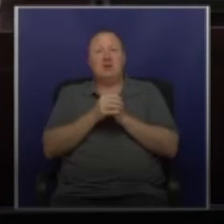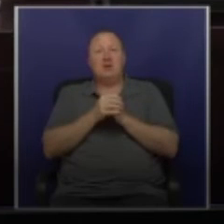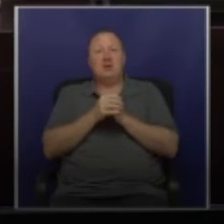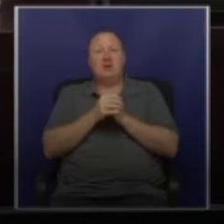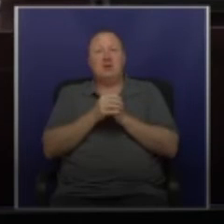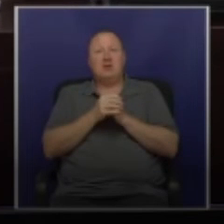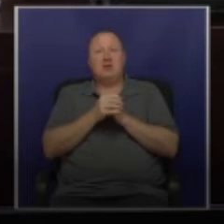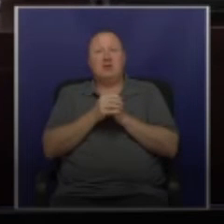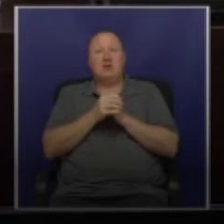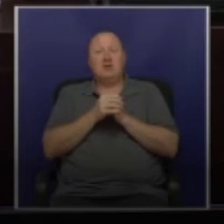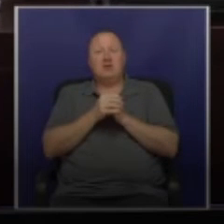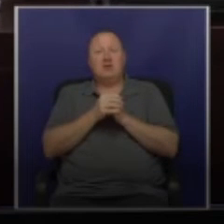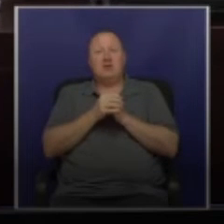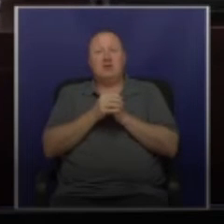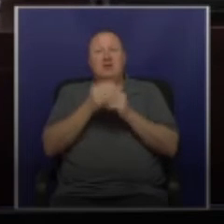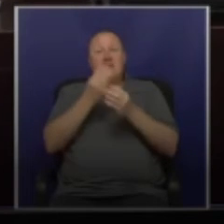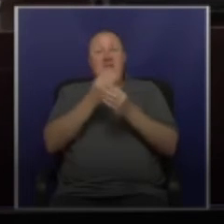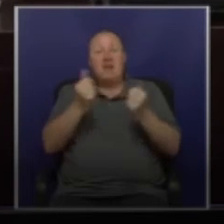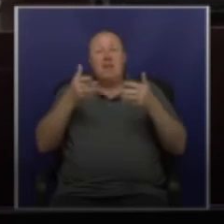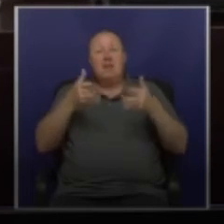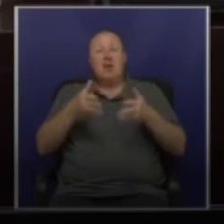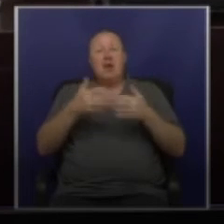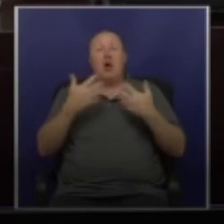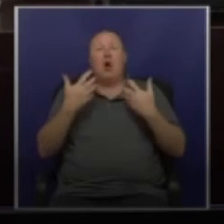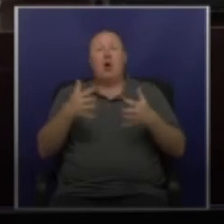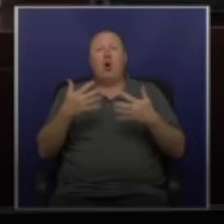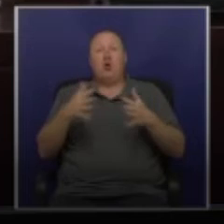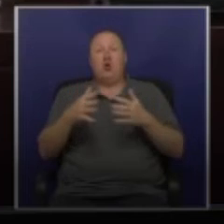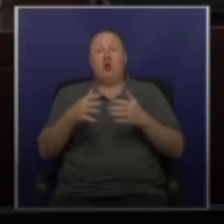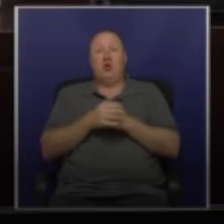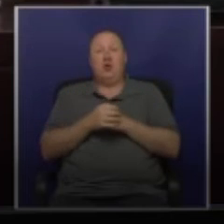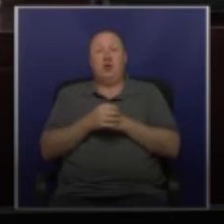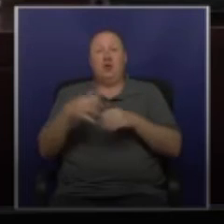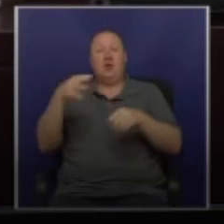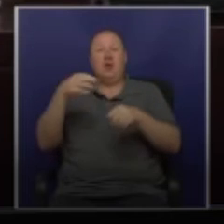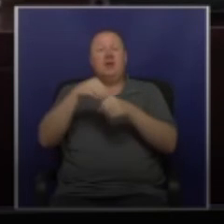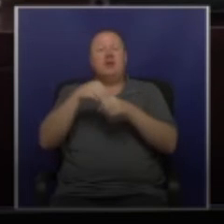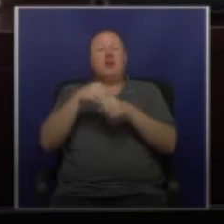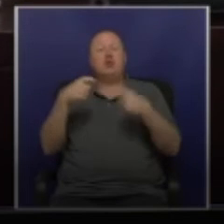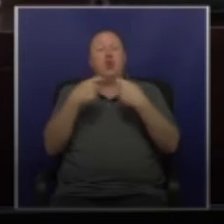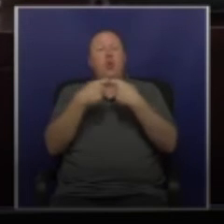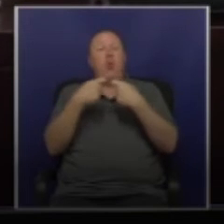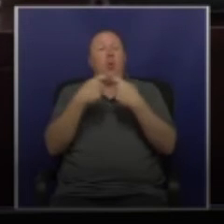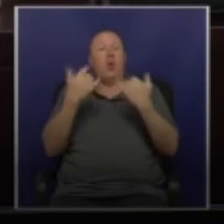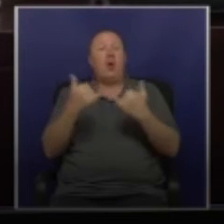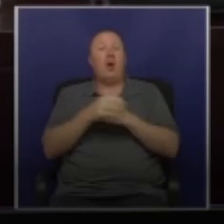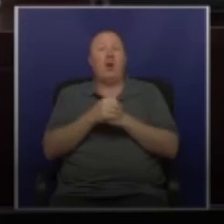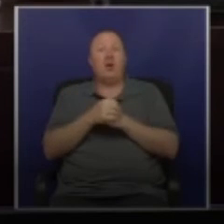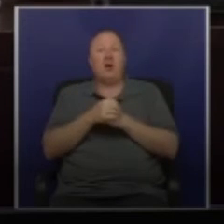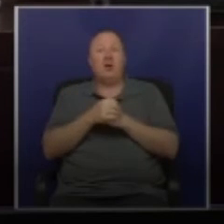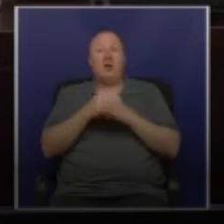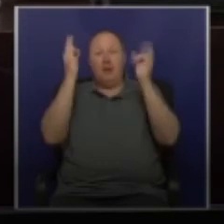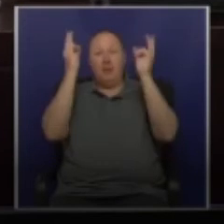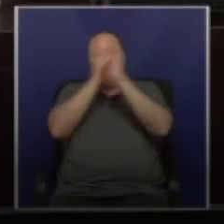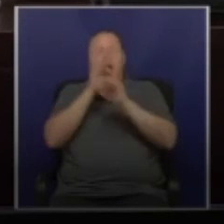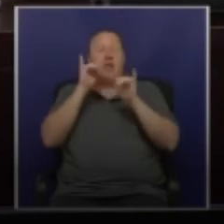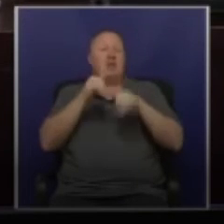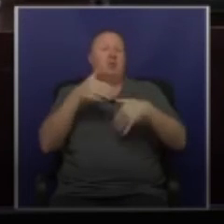our democracy, some amongst us today have already descended into the fog of war and are now entirely blinded by